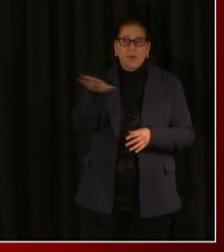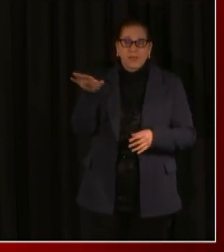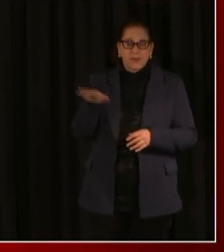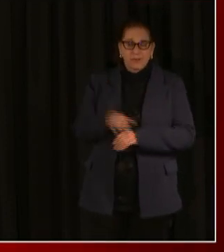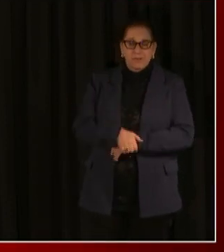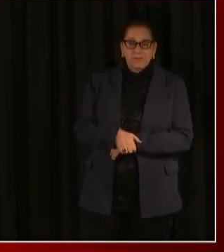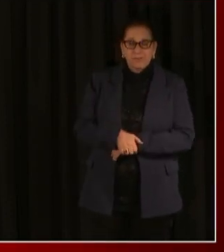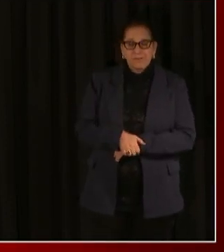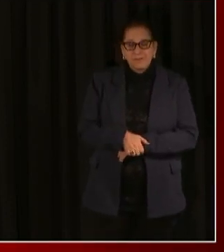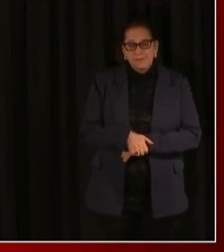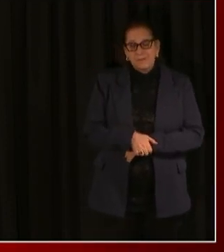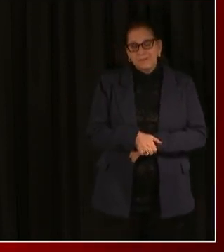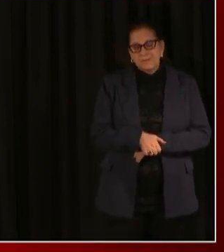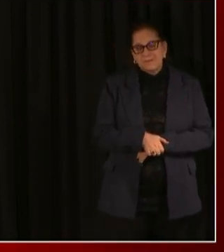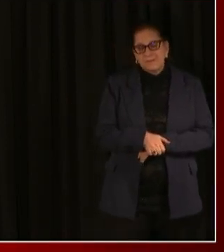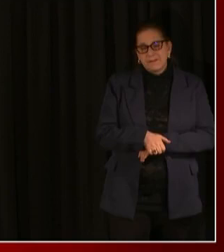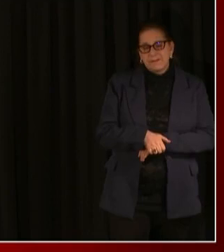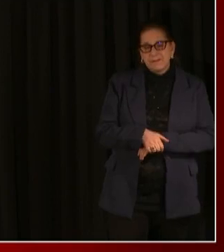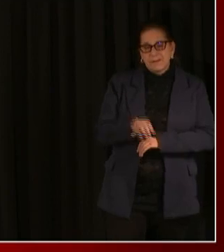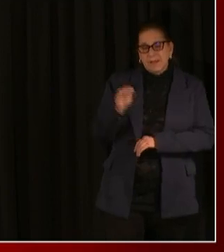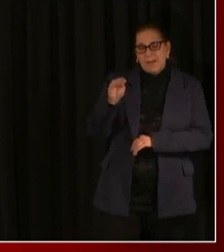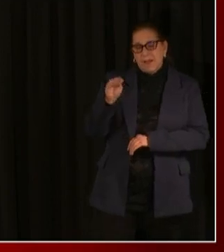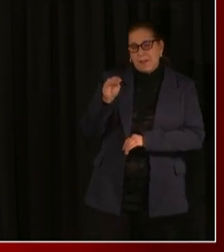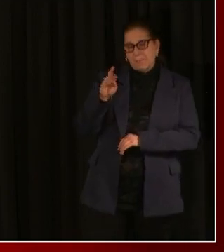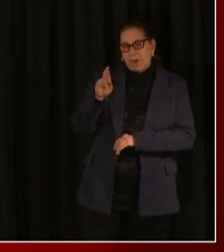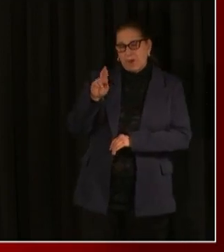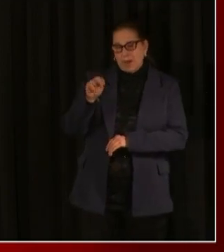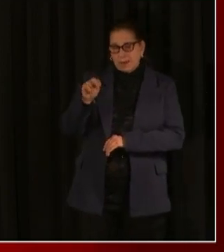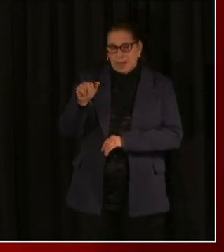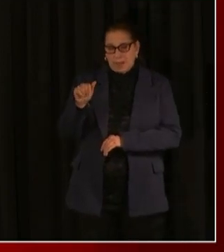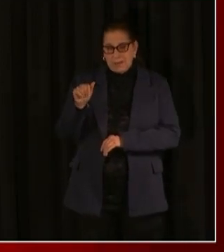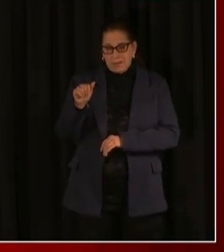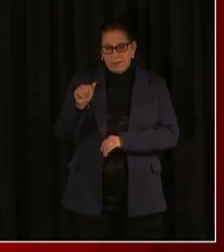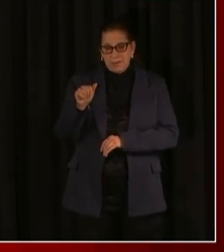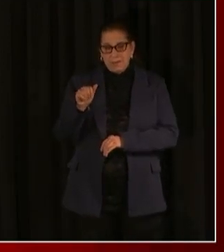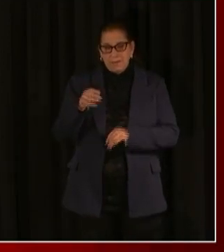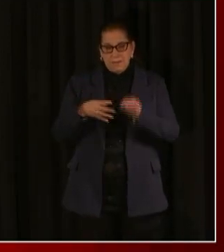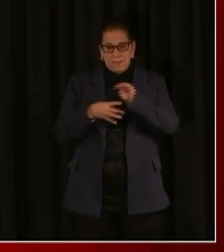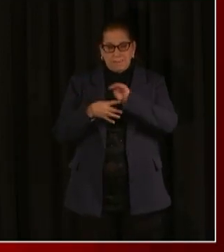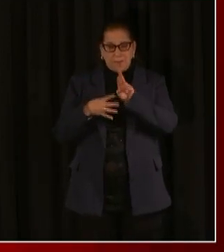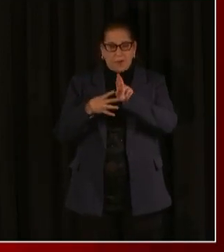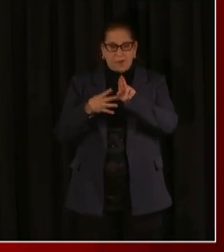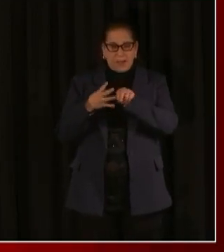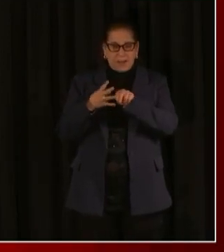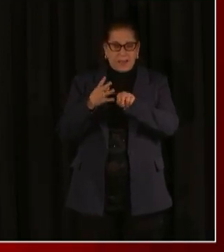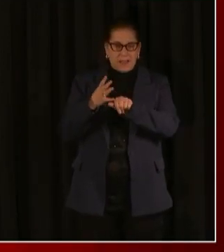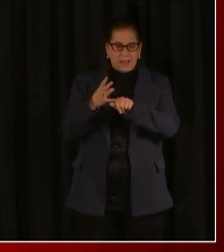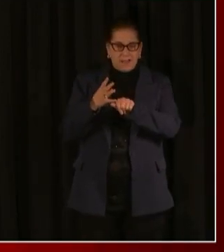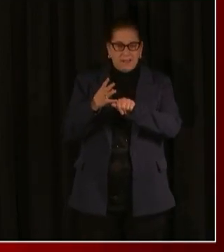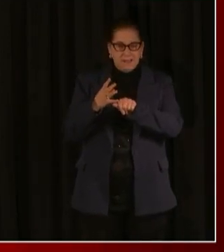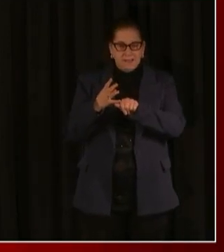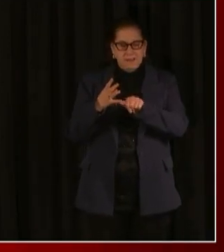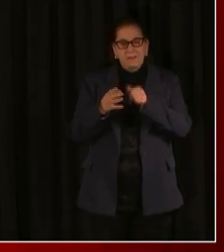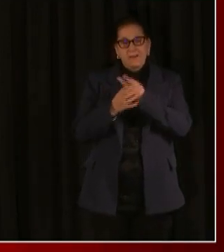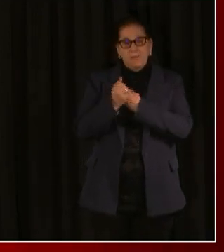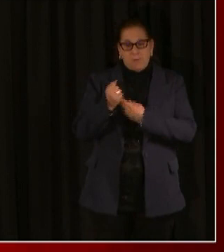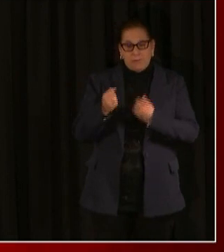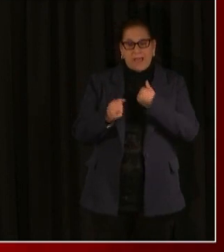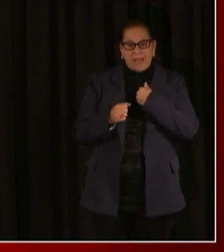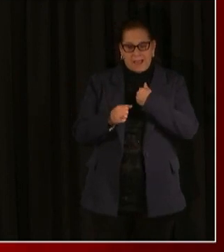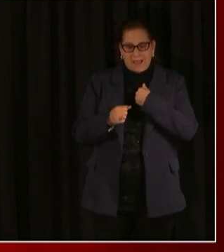messenger RNA, which you can think of as a blueprint for that living things use to make